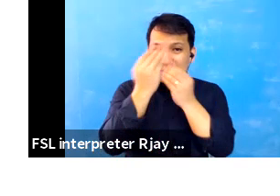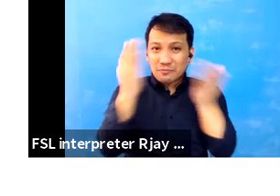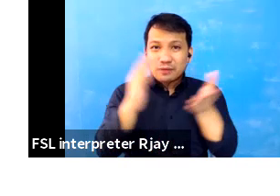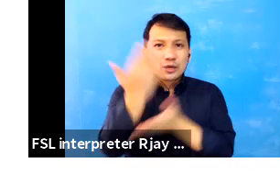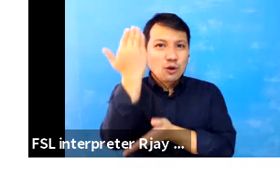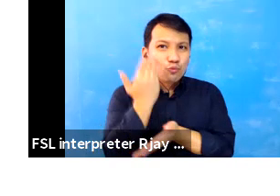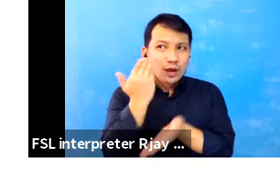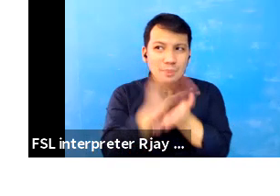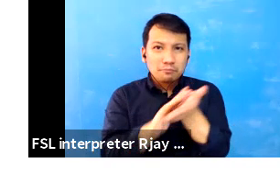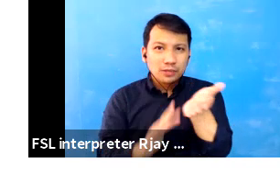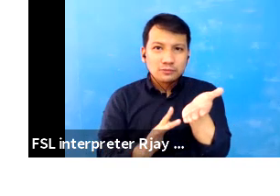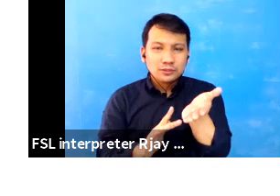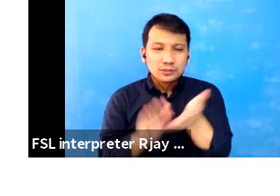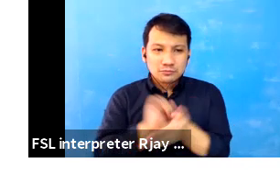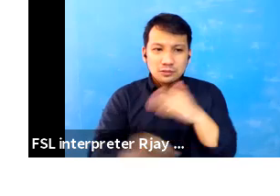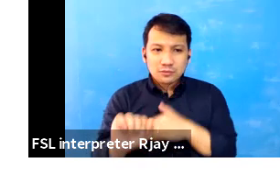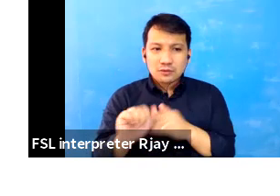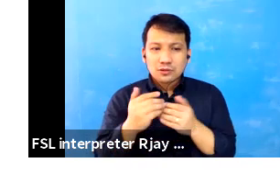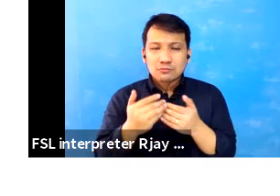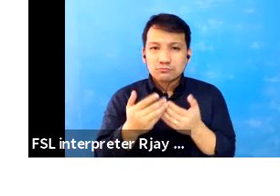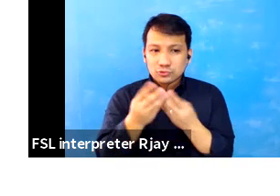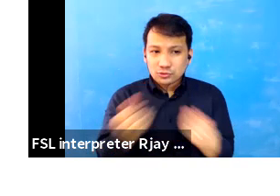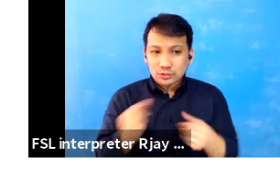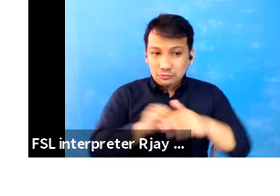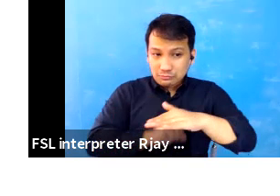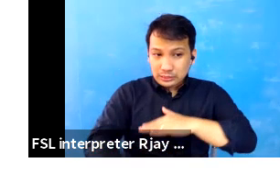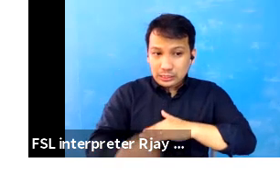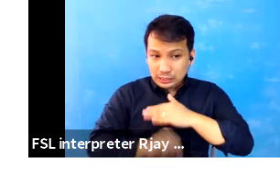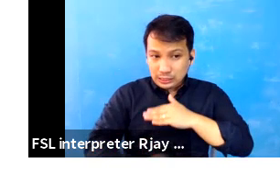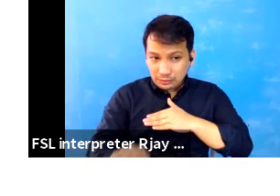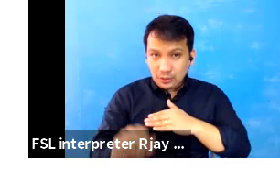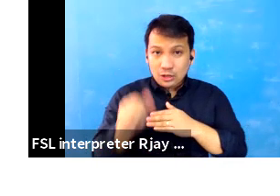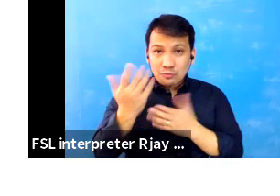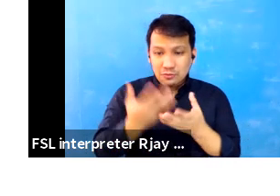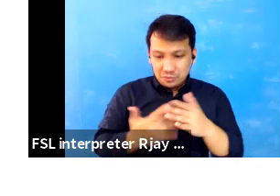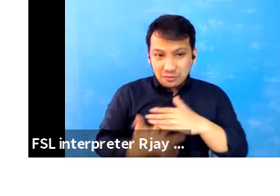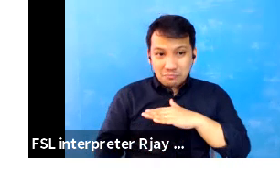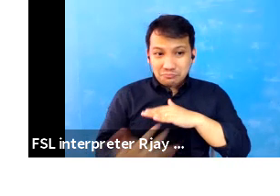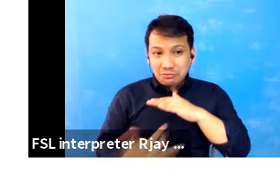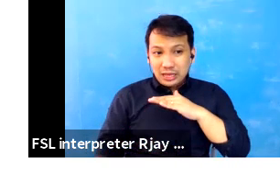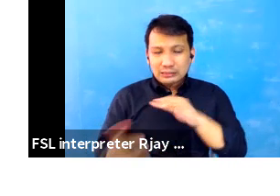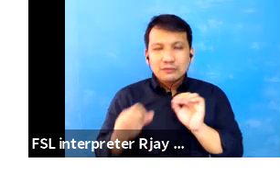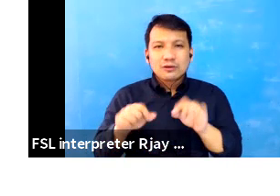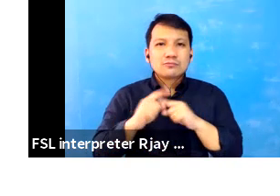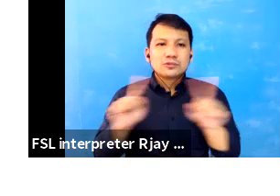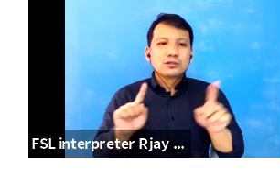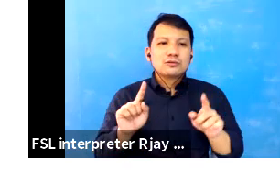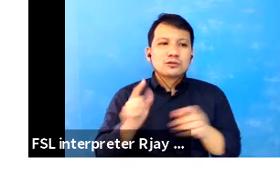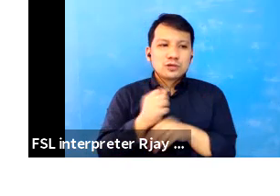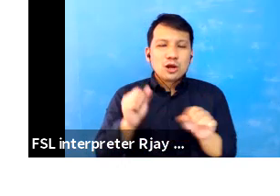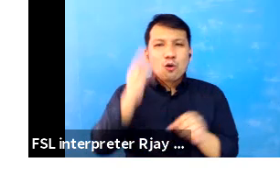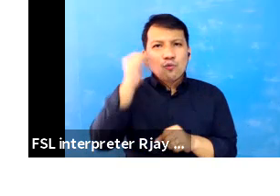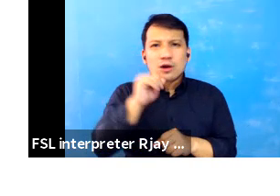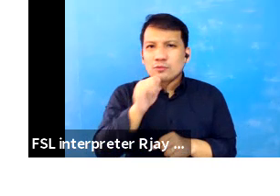losses during the pregnancy, during the delivery particularly. Although there are savings during pregnancy because you do